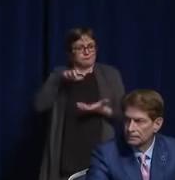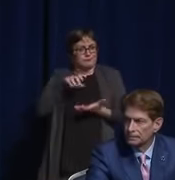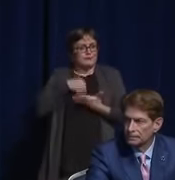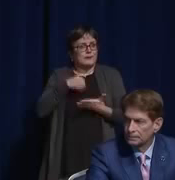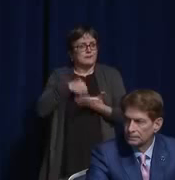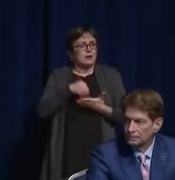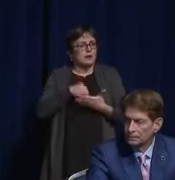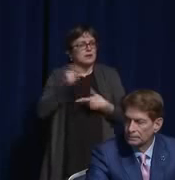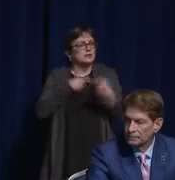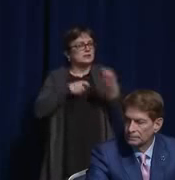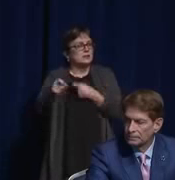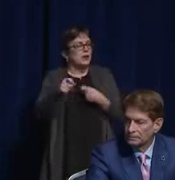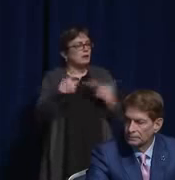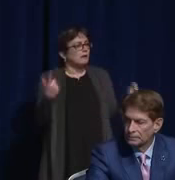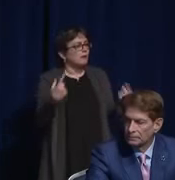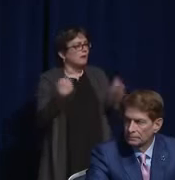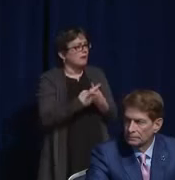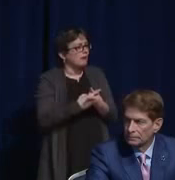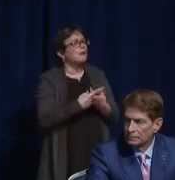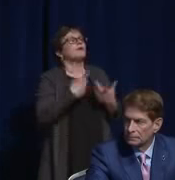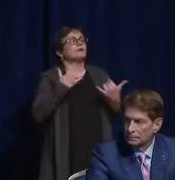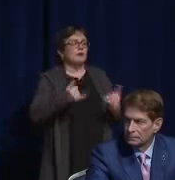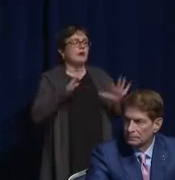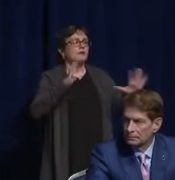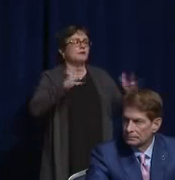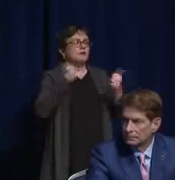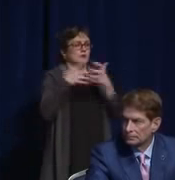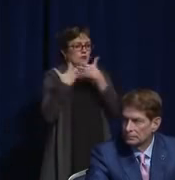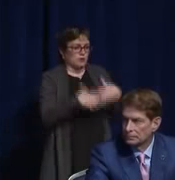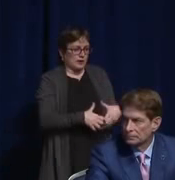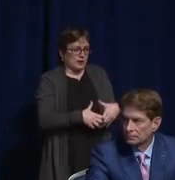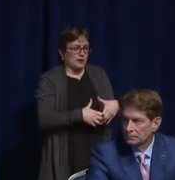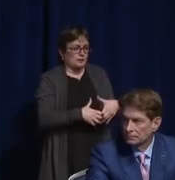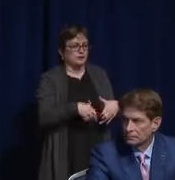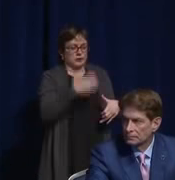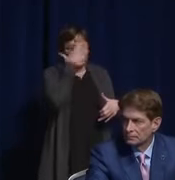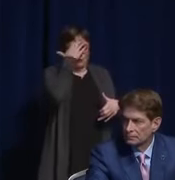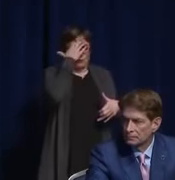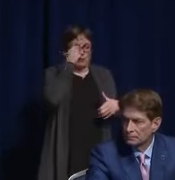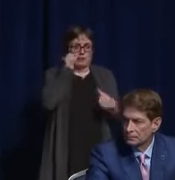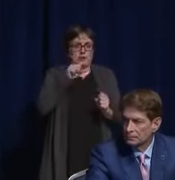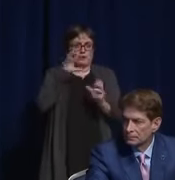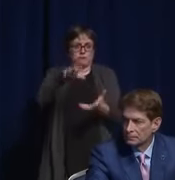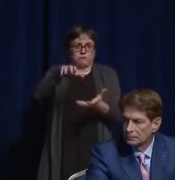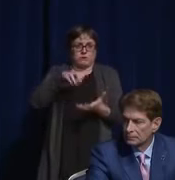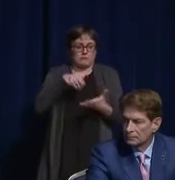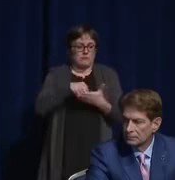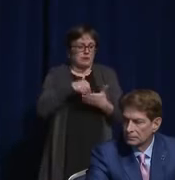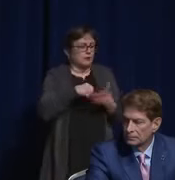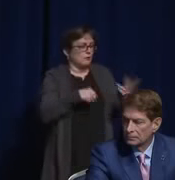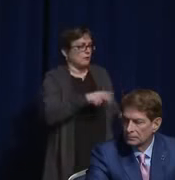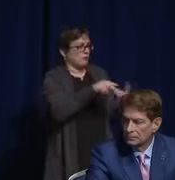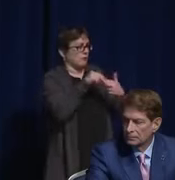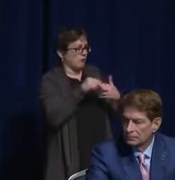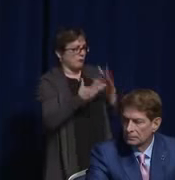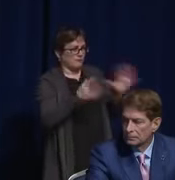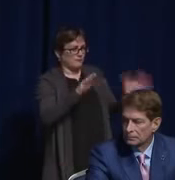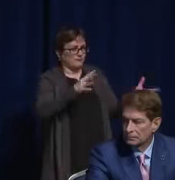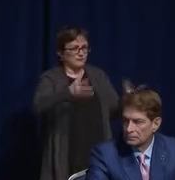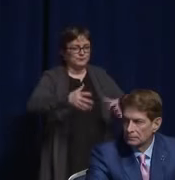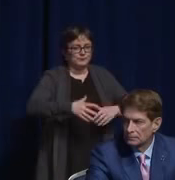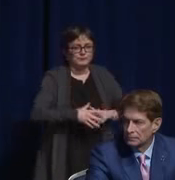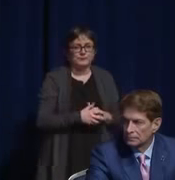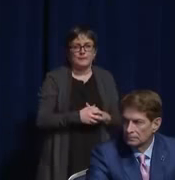way, and those from our neighboring states. And again, the more strength we have in terms of numbers, the higher the likelihood we will get success